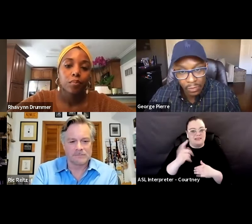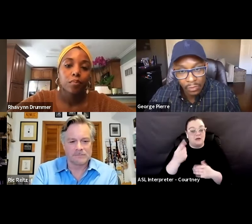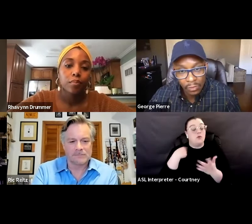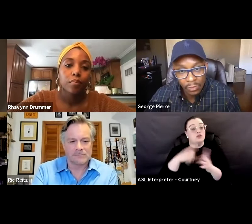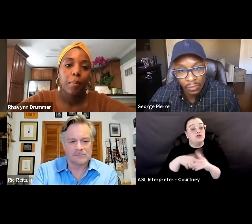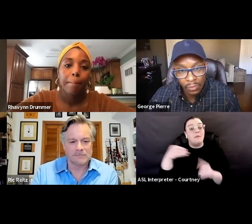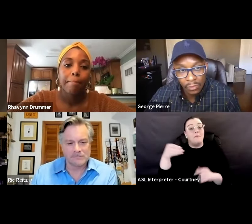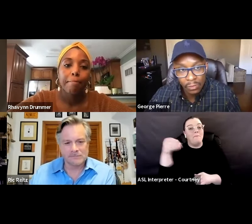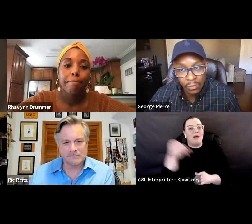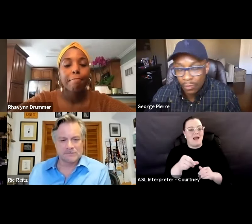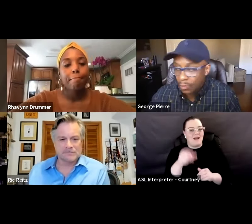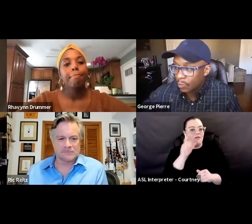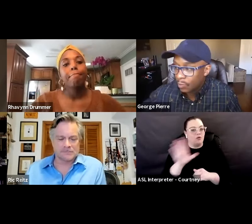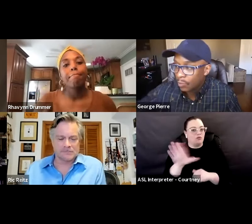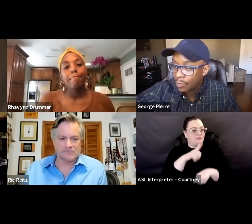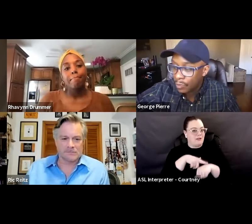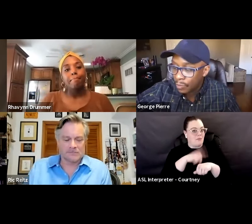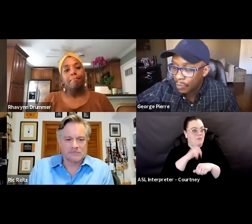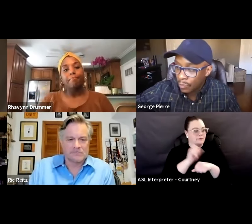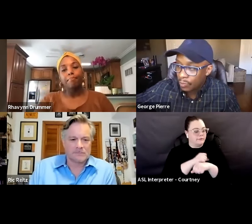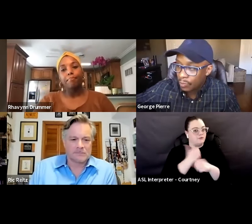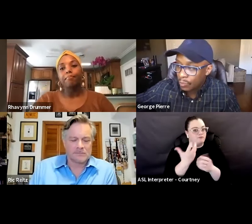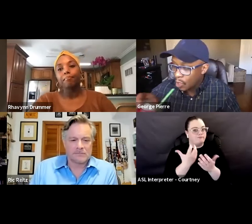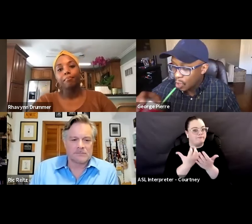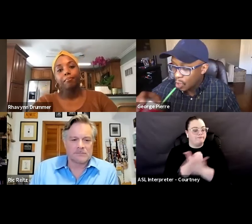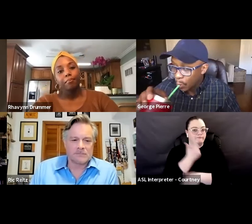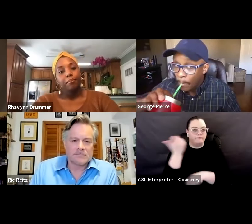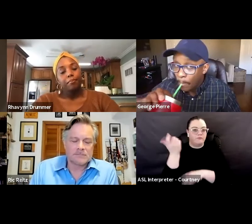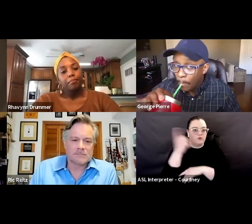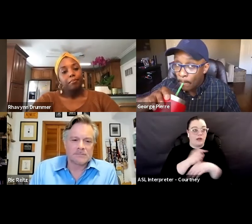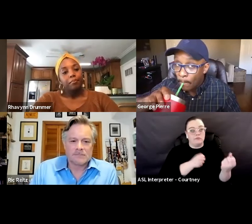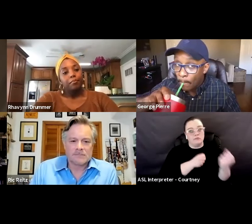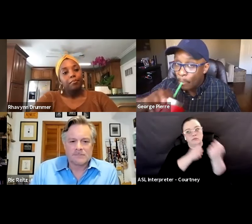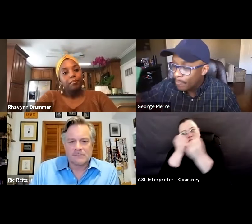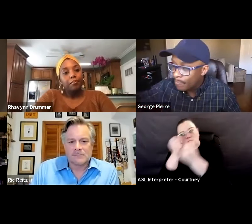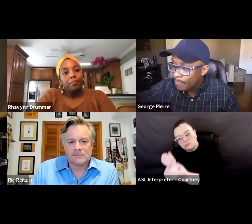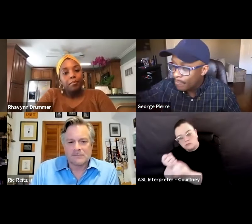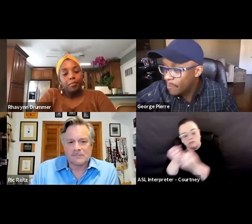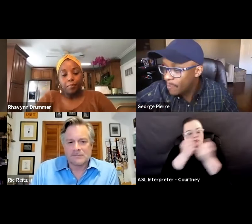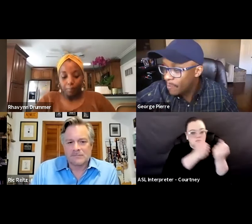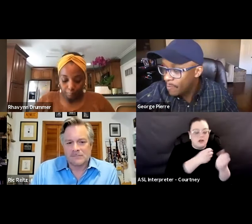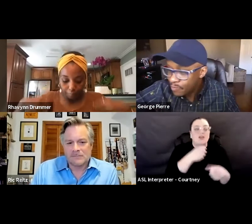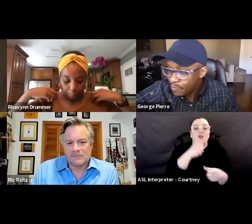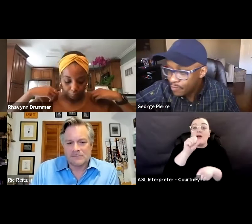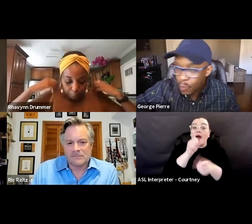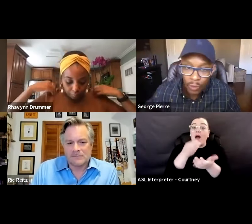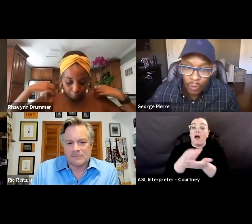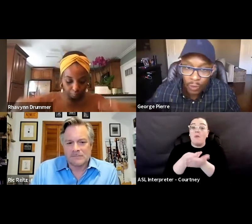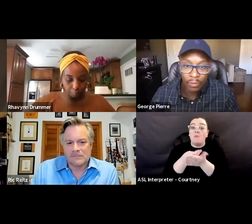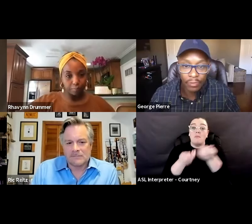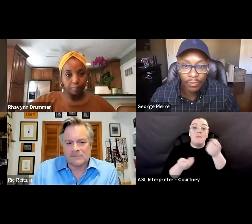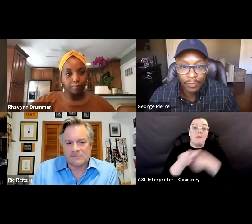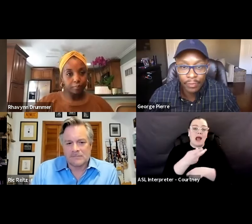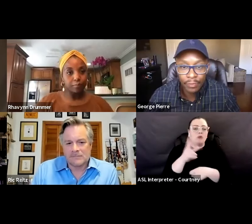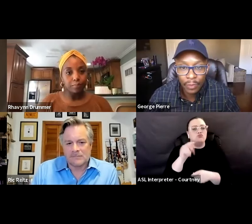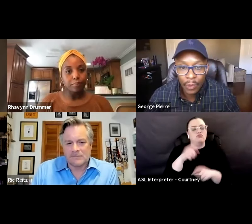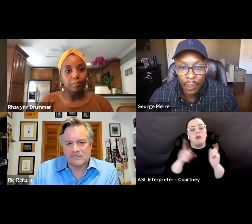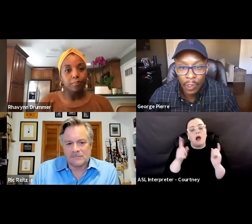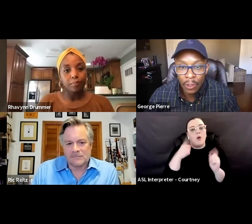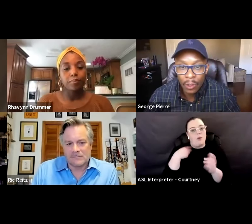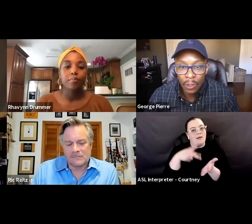time, in a sense, for that fee. Not necessarily reimbursed, and your work day does not actually start on that day. You need to